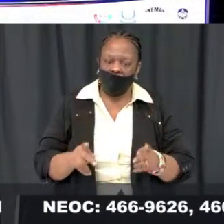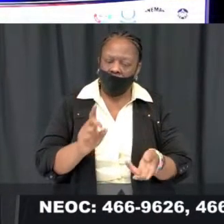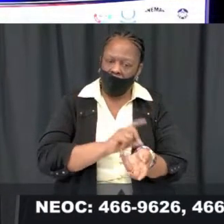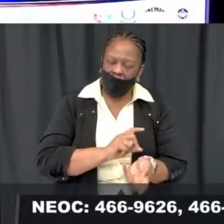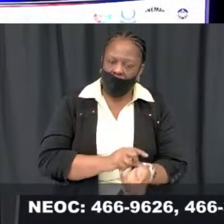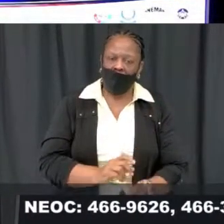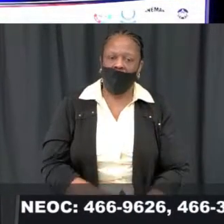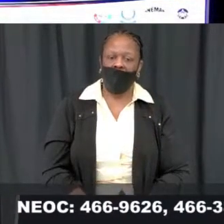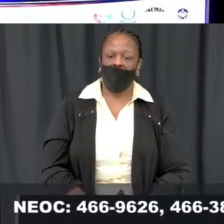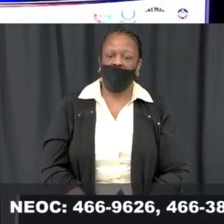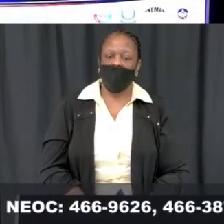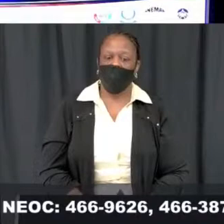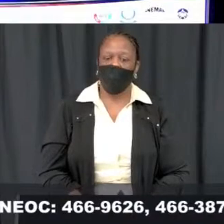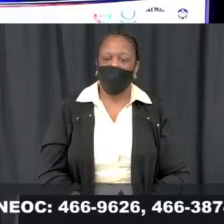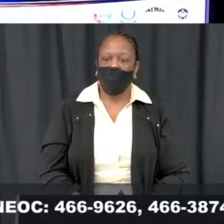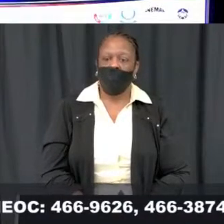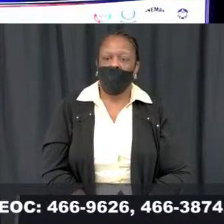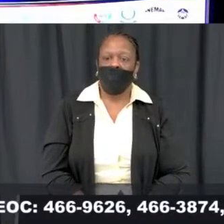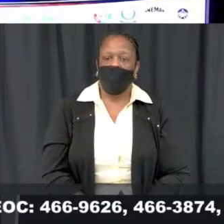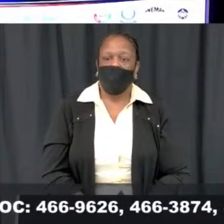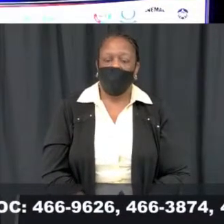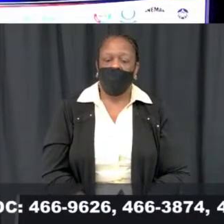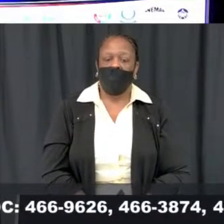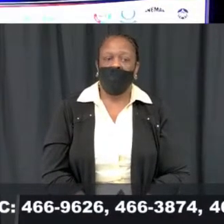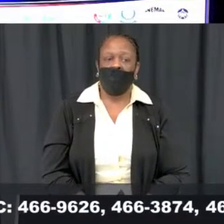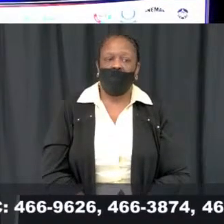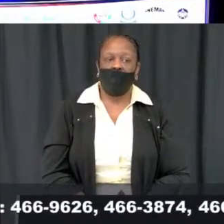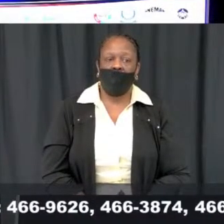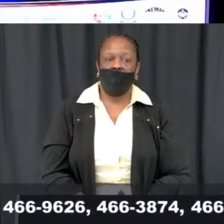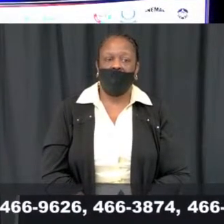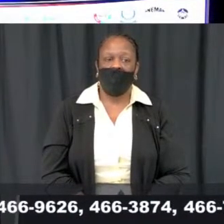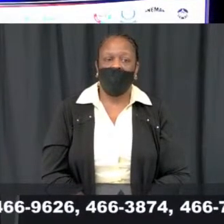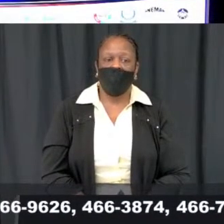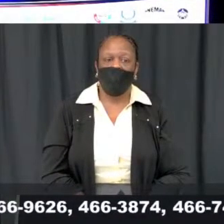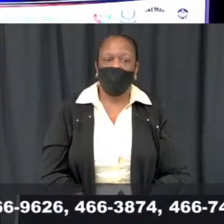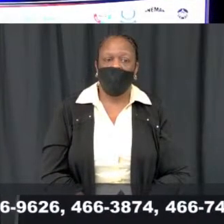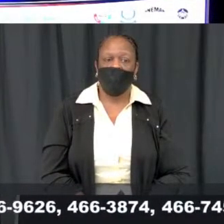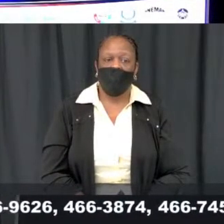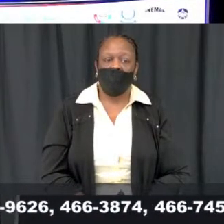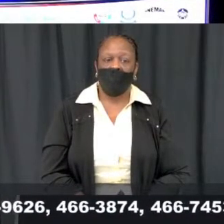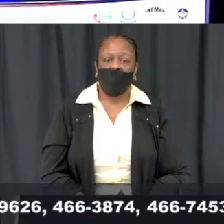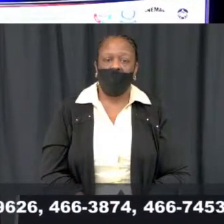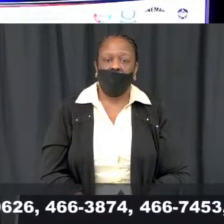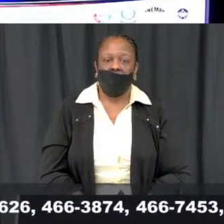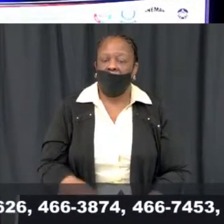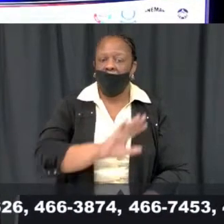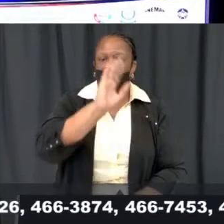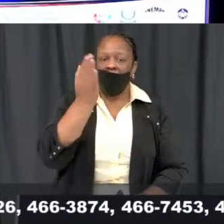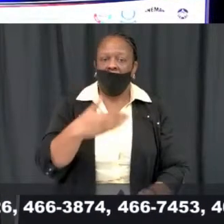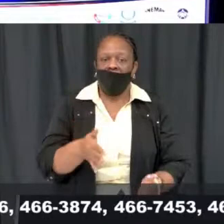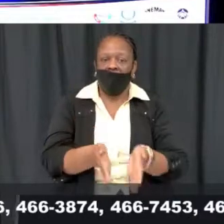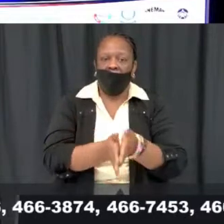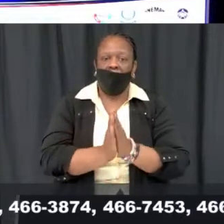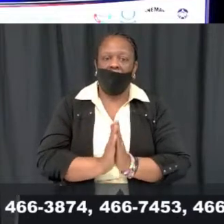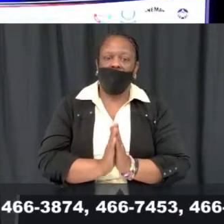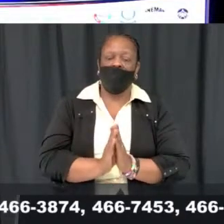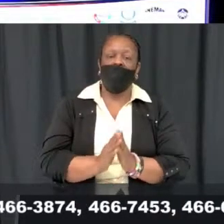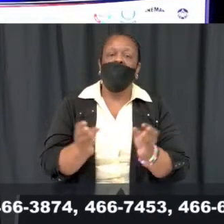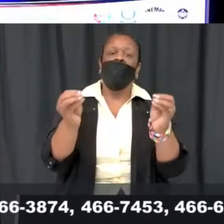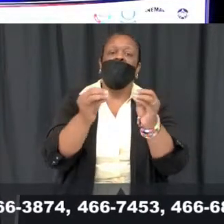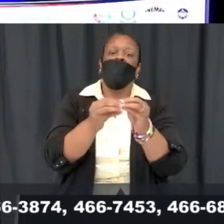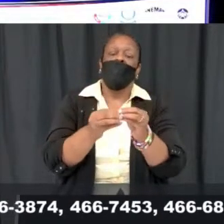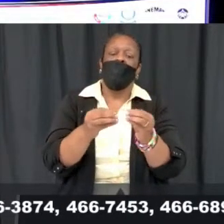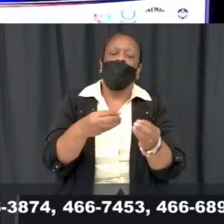service. I have never heard them in any meeting ask for an extra pay. We have the Commissioner of